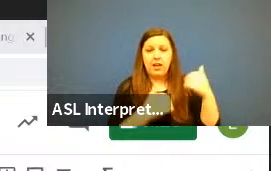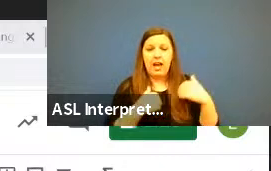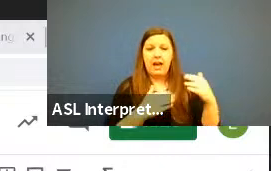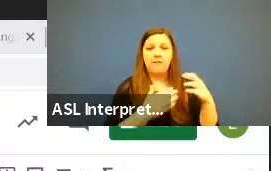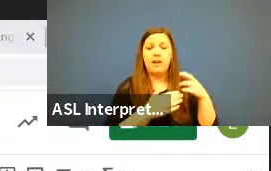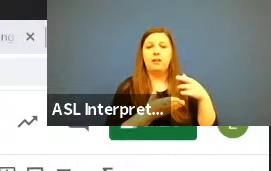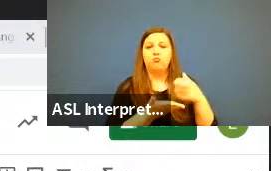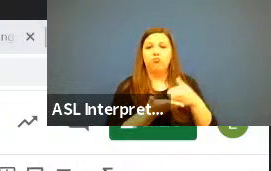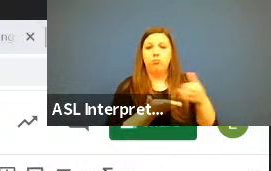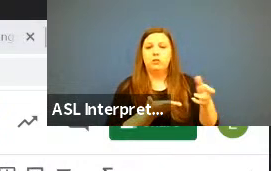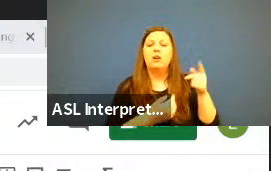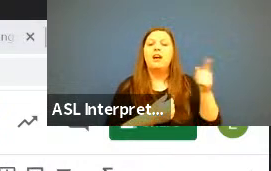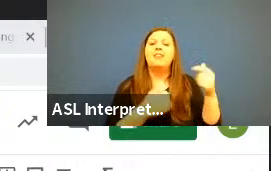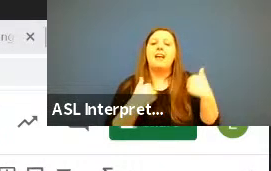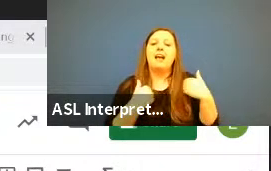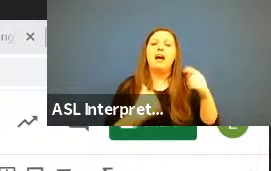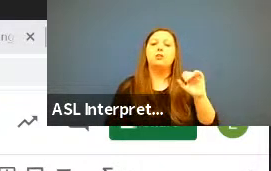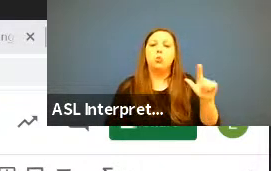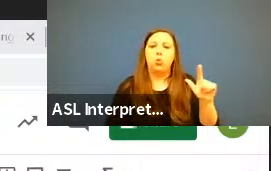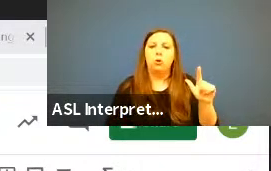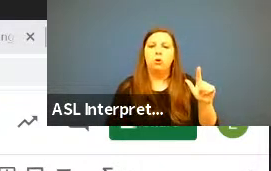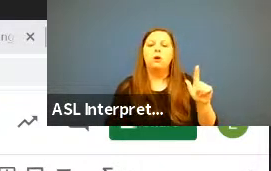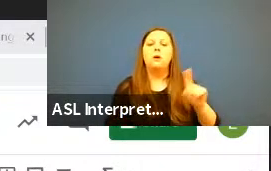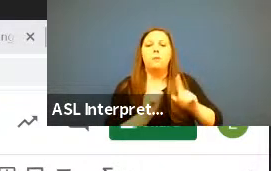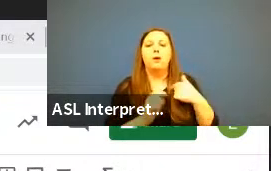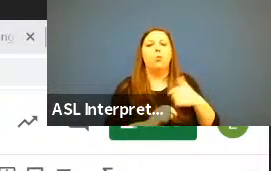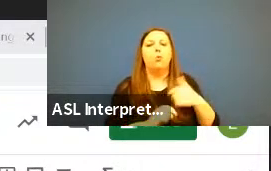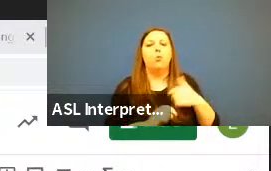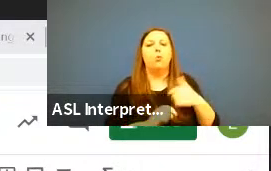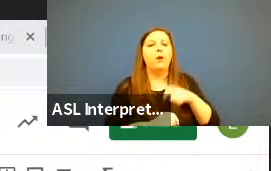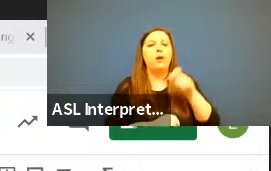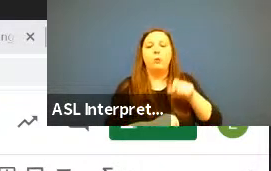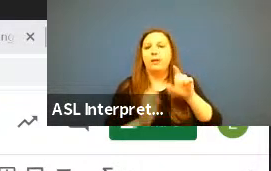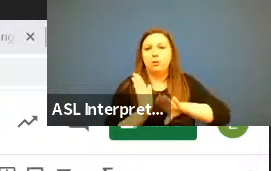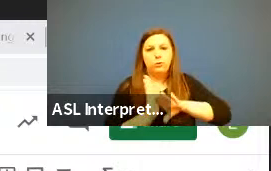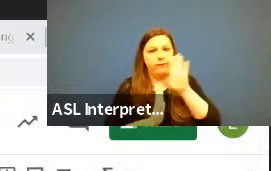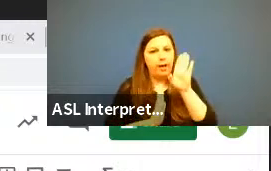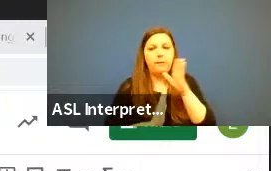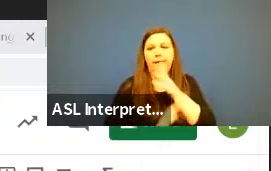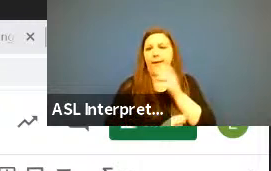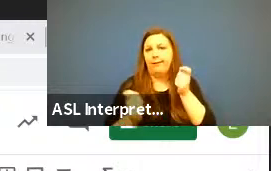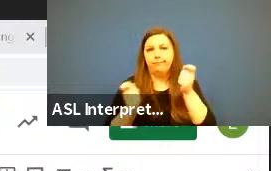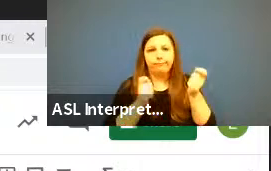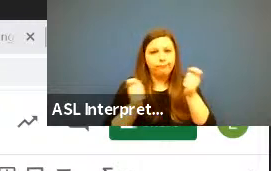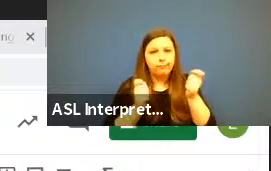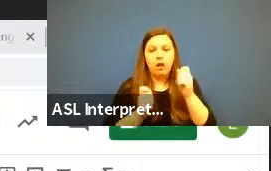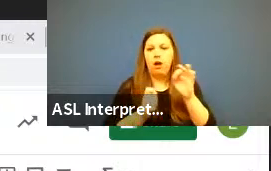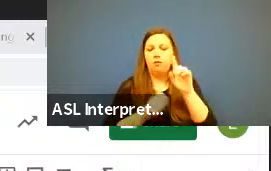do all of the development and dissemination or administration of the survey.